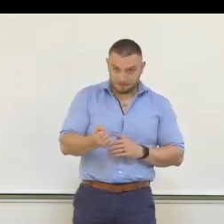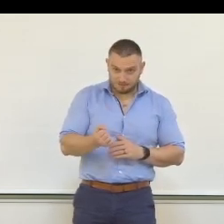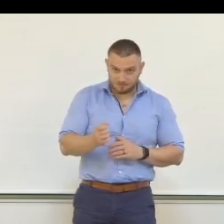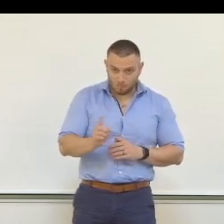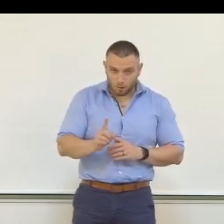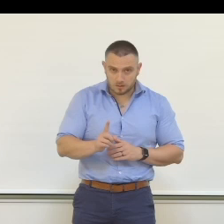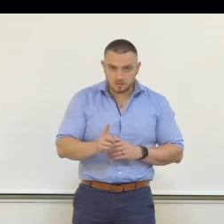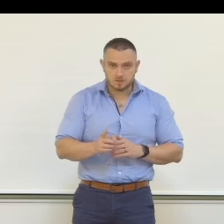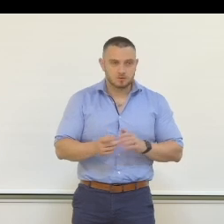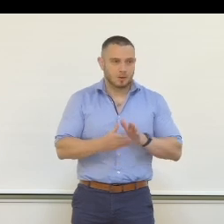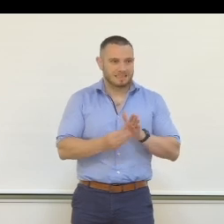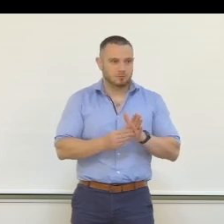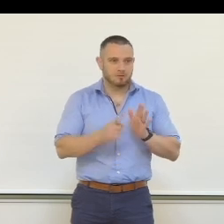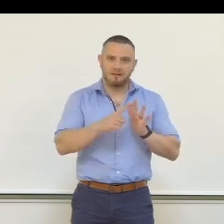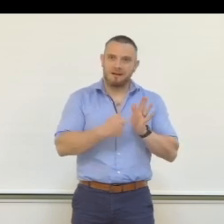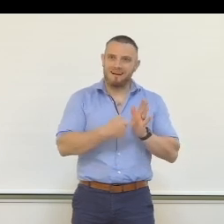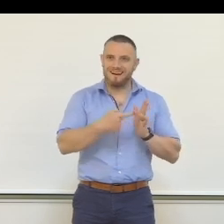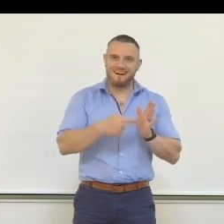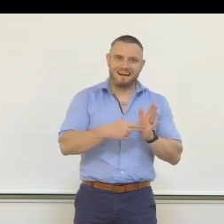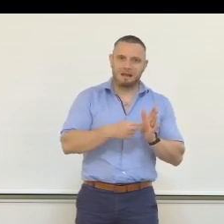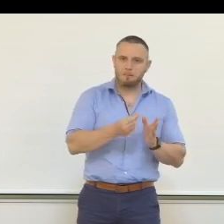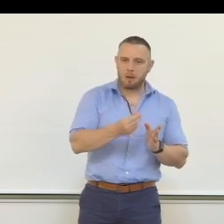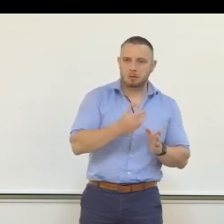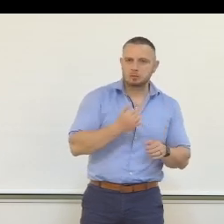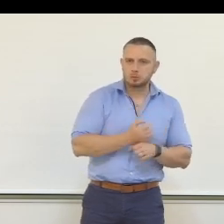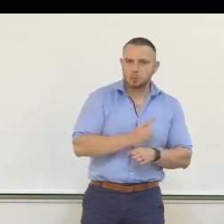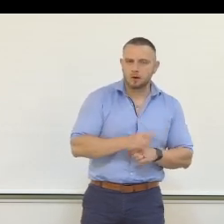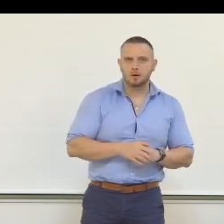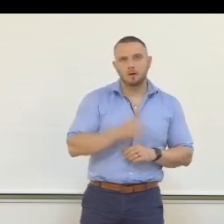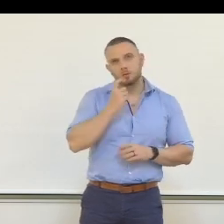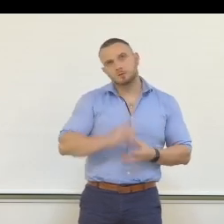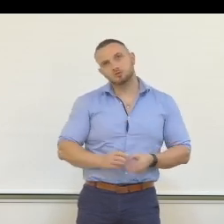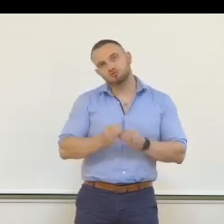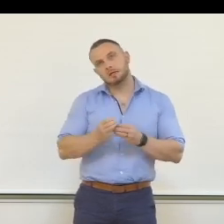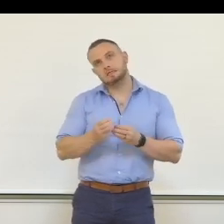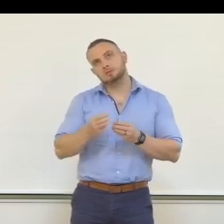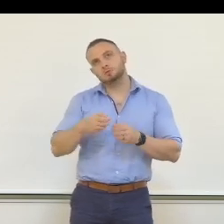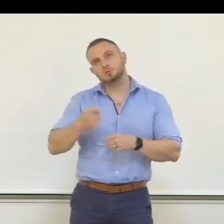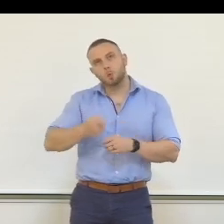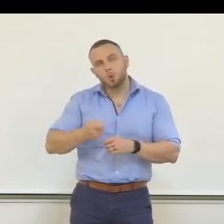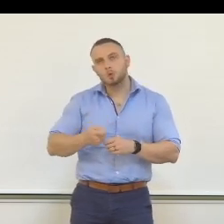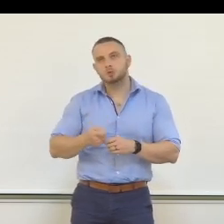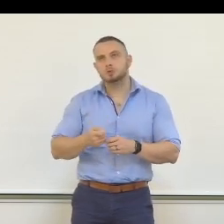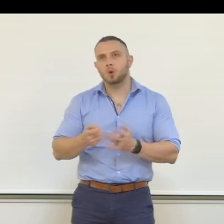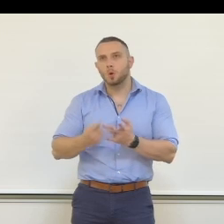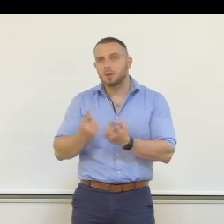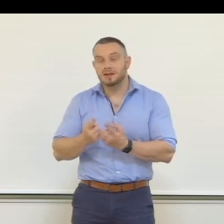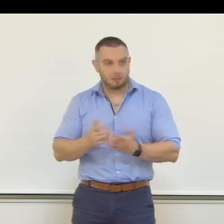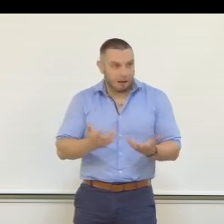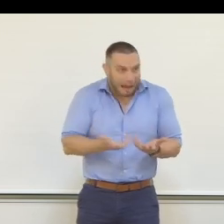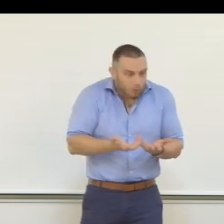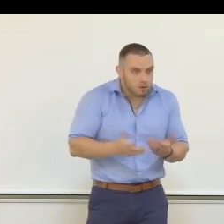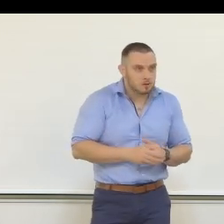let's say, some iron powder. What do you do with that? Well, we could make tools from that or spare parts. Okay, but how? Are you going to take